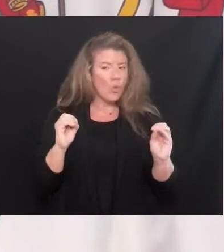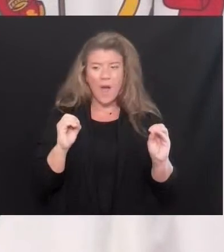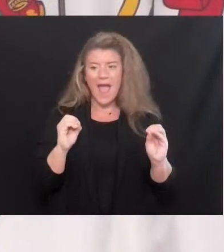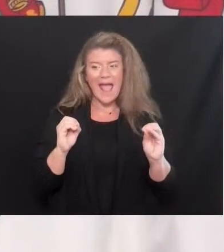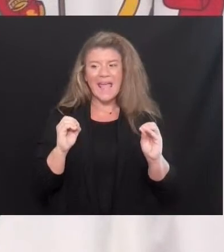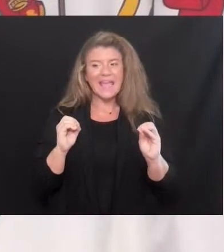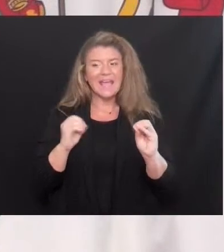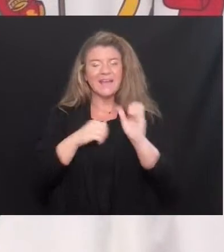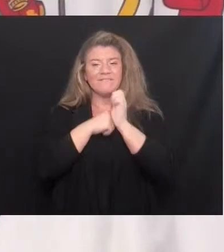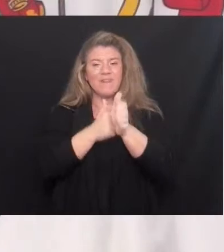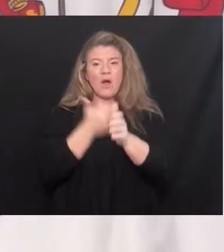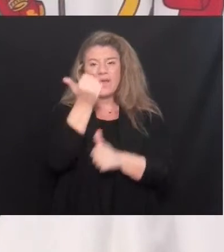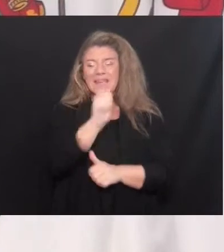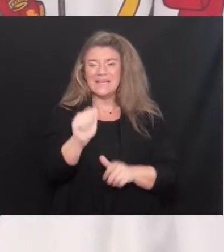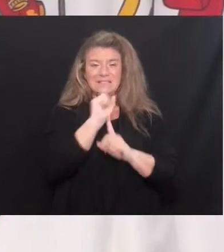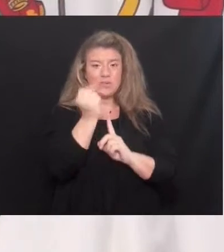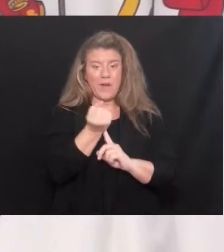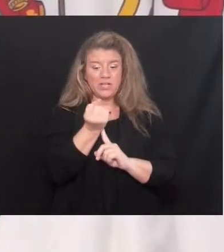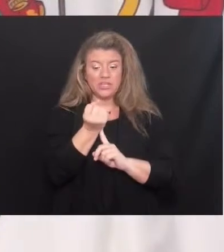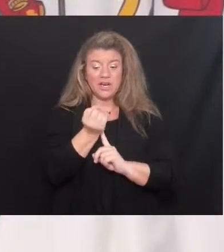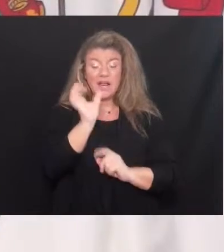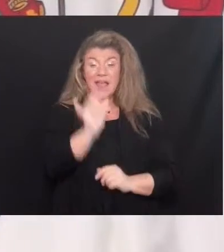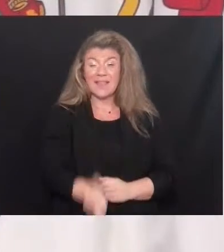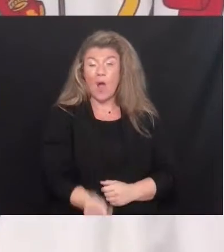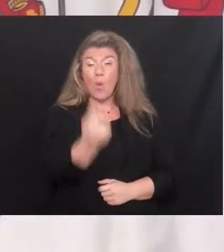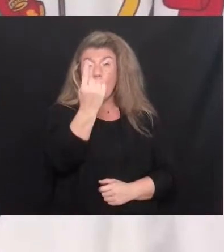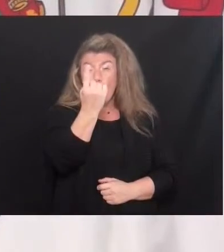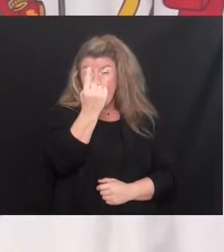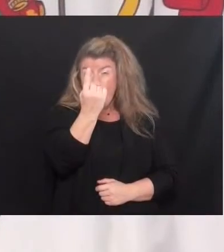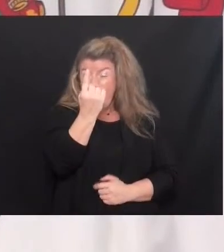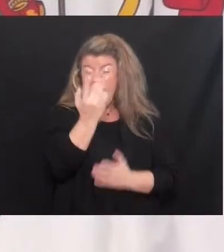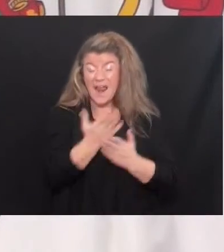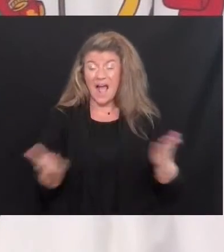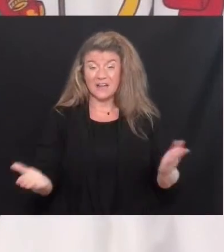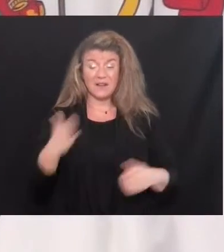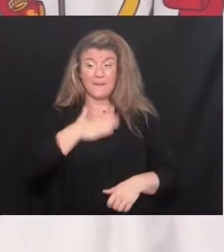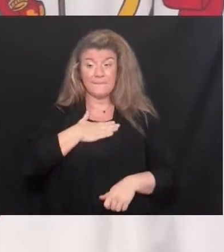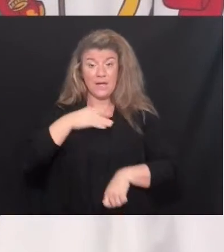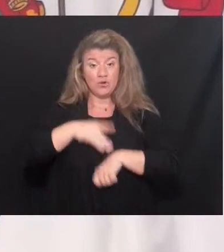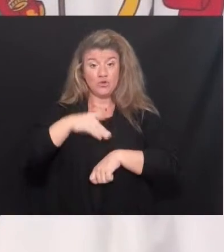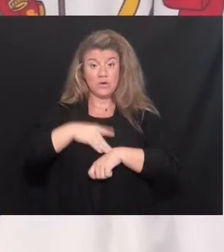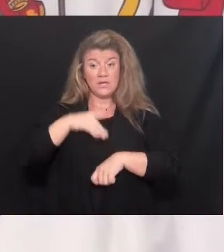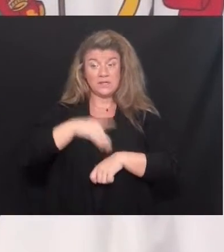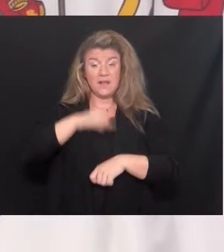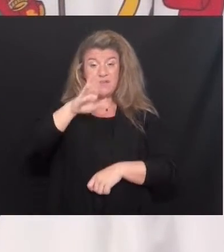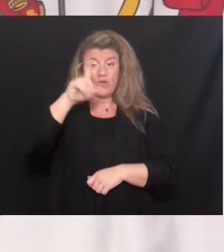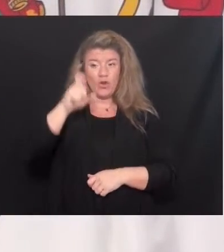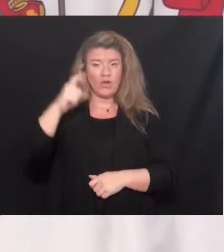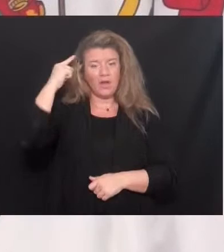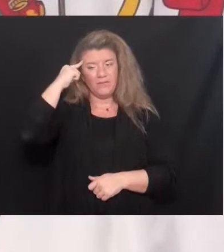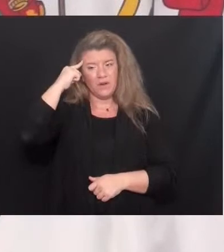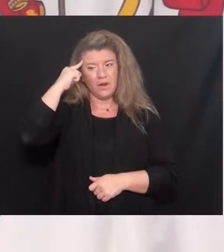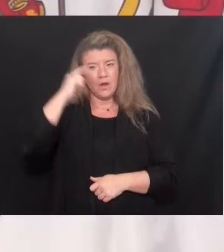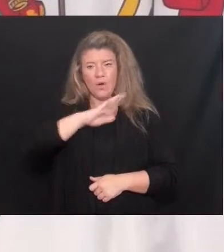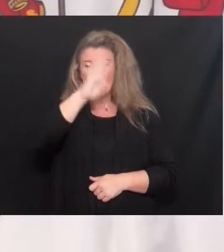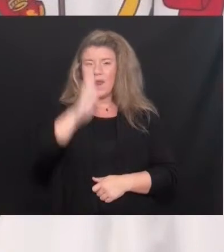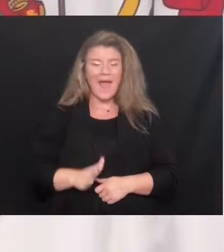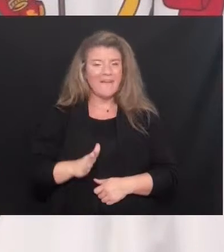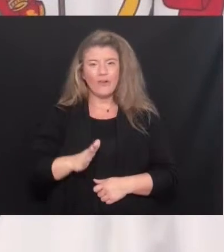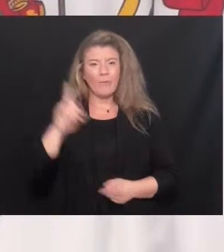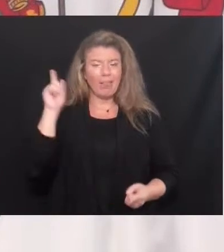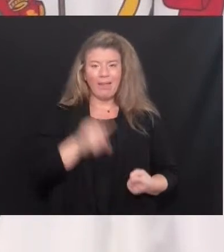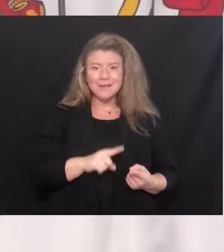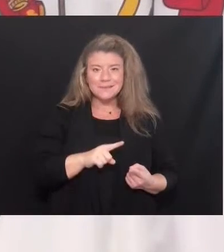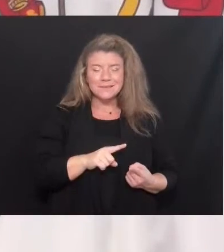under any circumstance that 1 ounce of my duties as your governor would ever be shirked in any way.